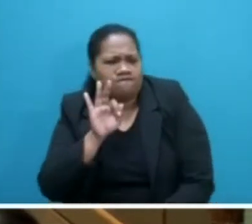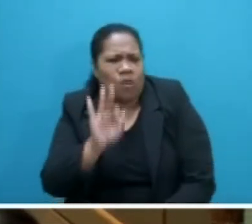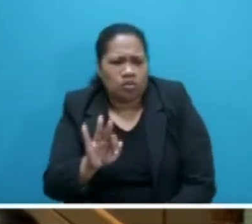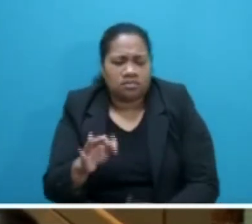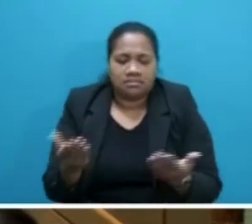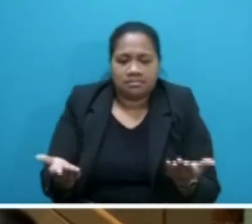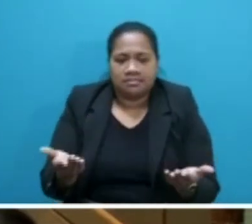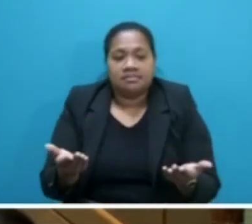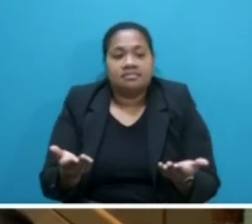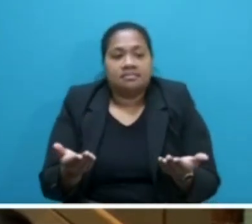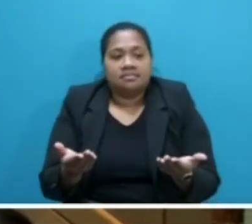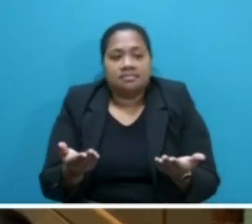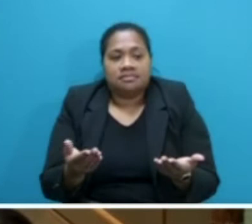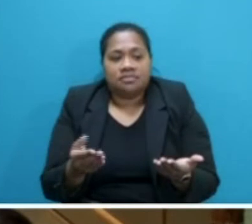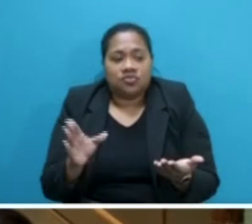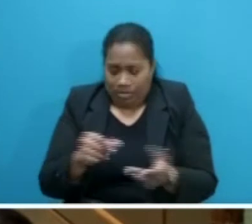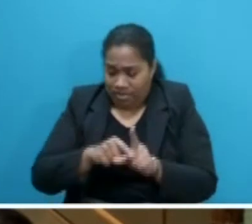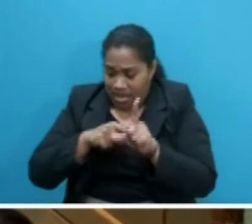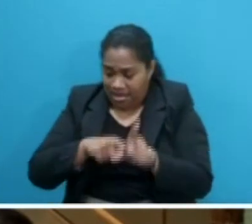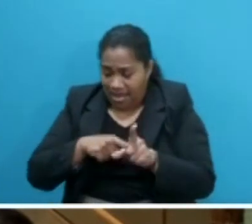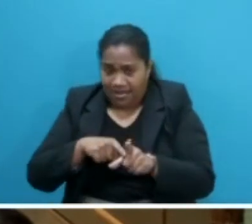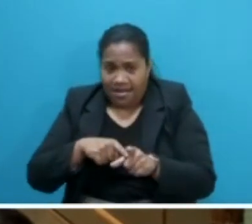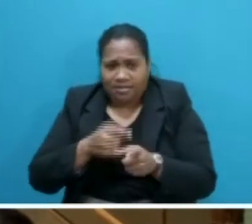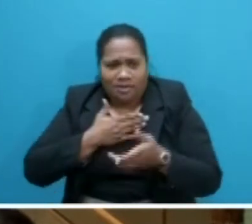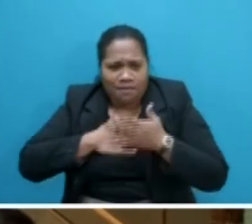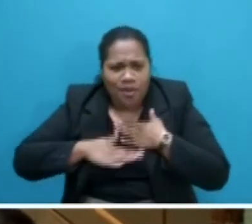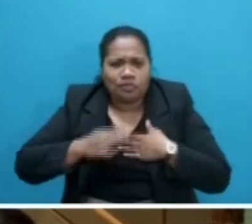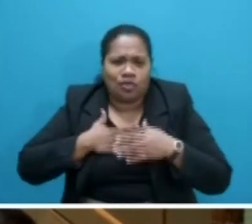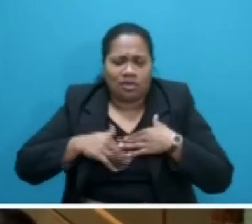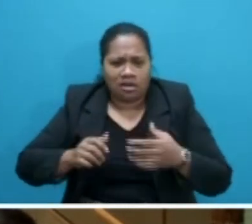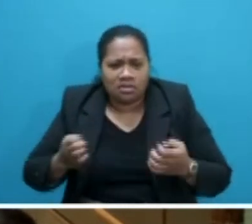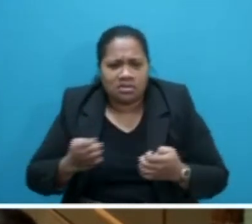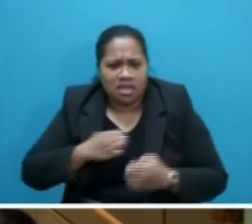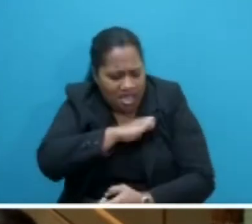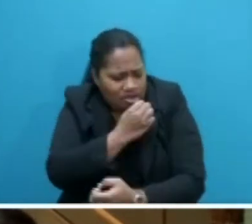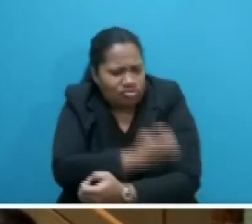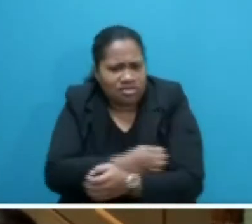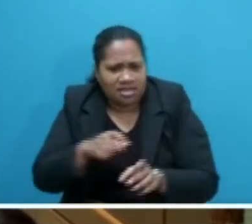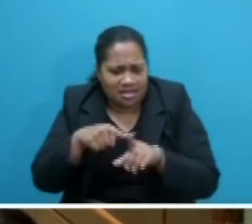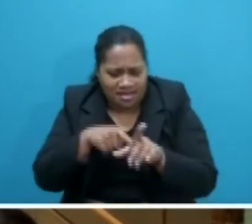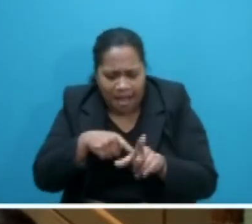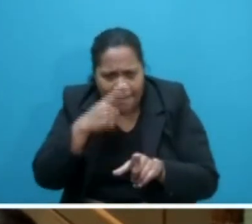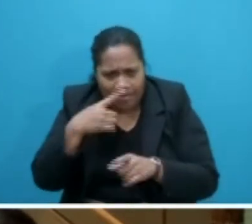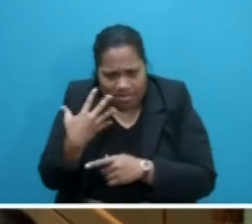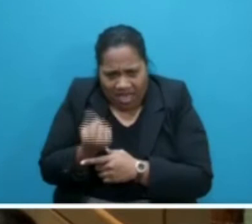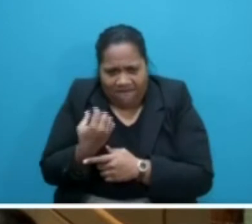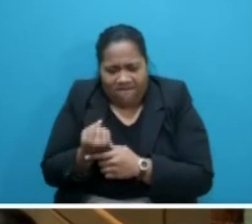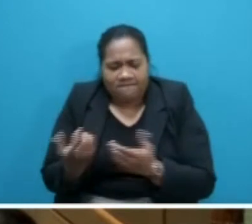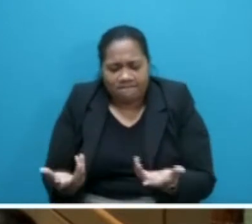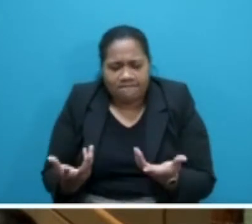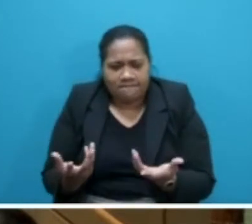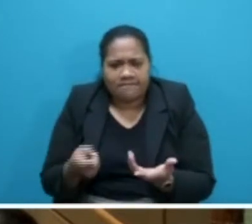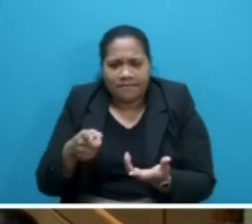passion and energy young people supply the campaign for climate action. Their calls for action can capture the conscience of world